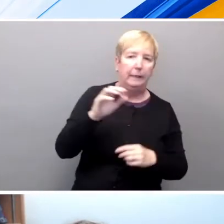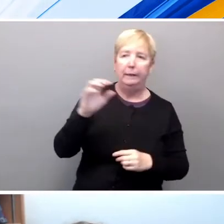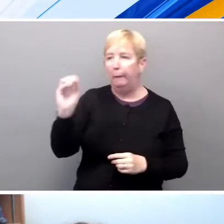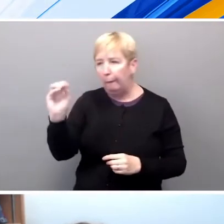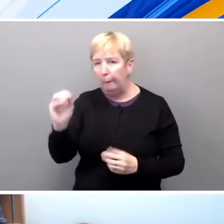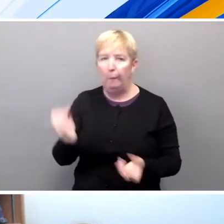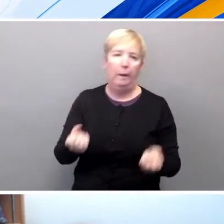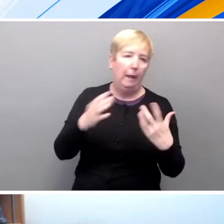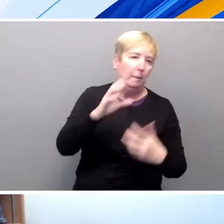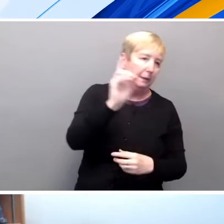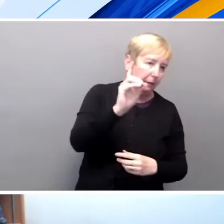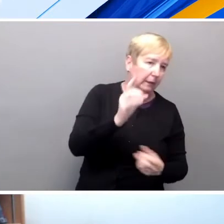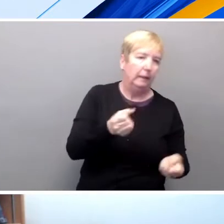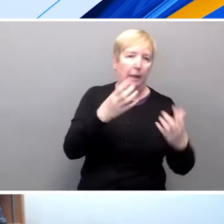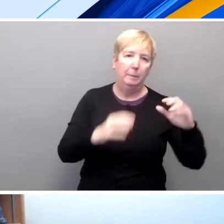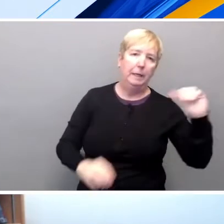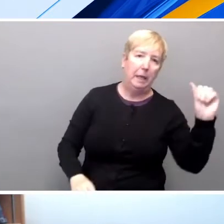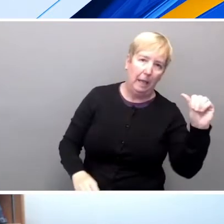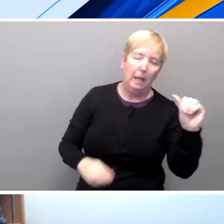indeed we have any